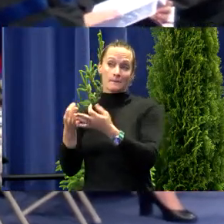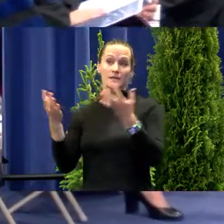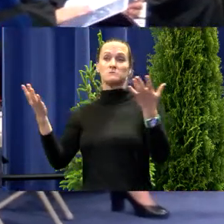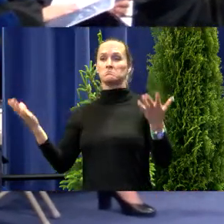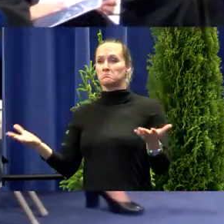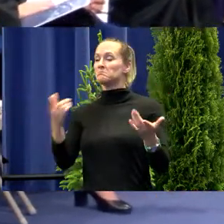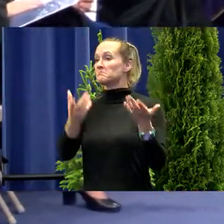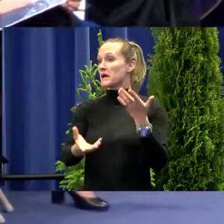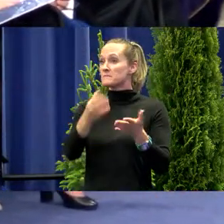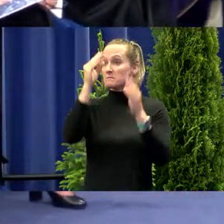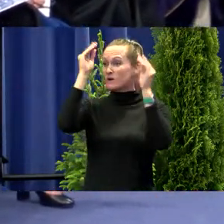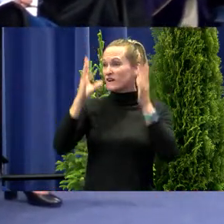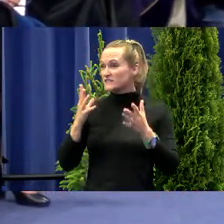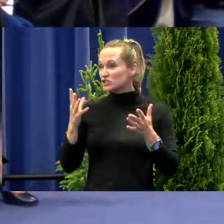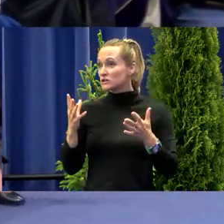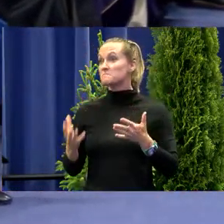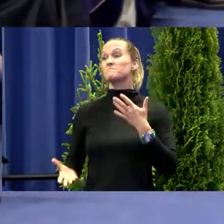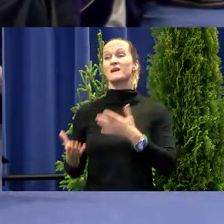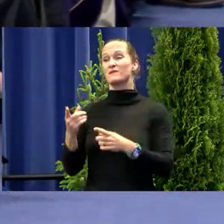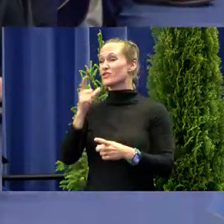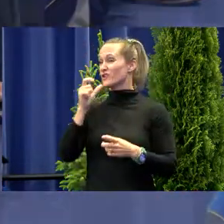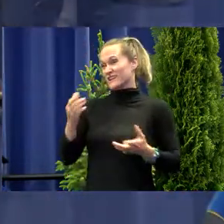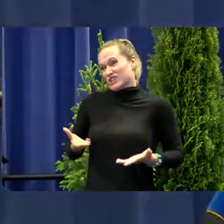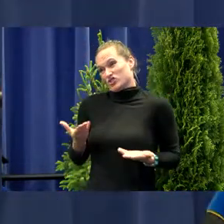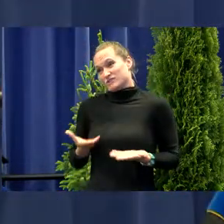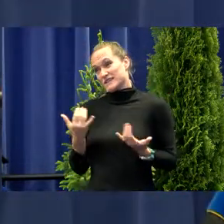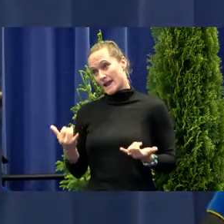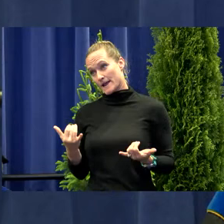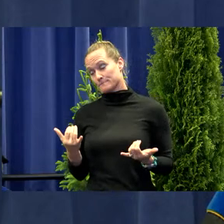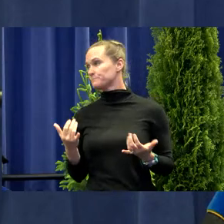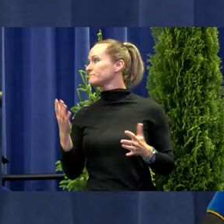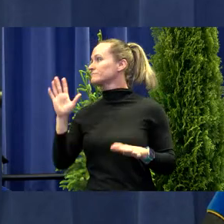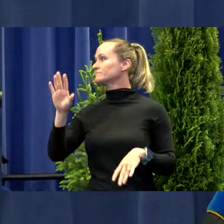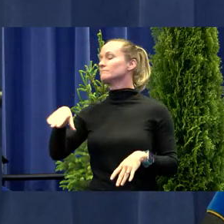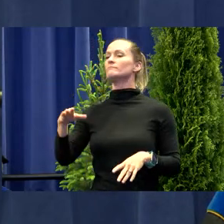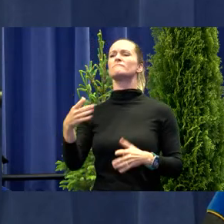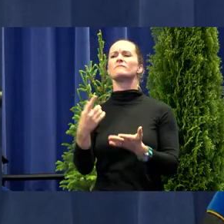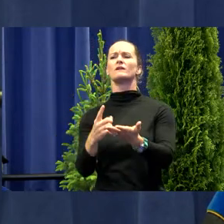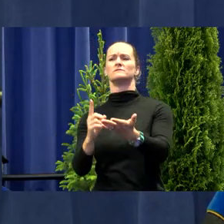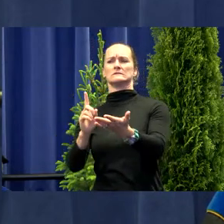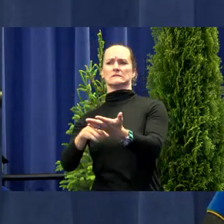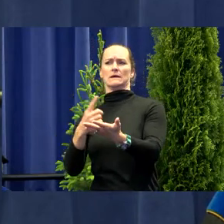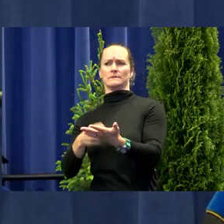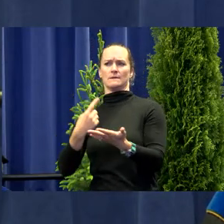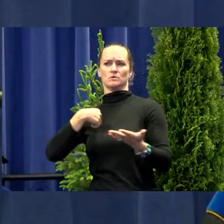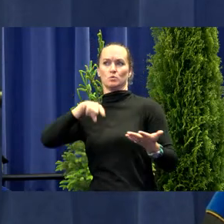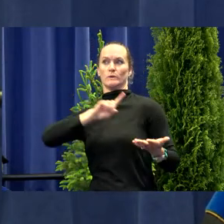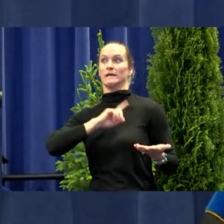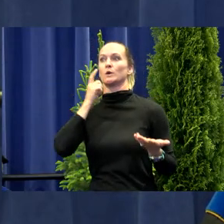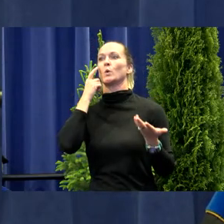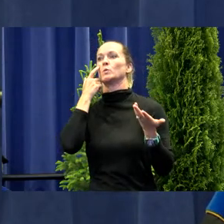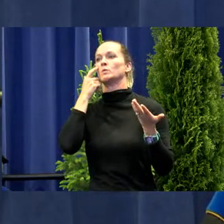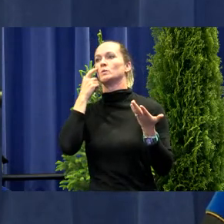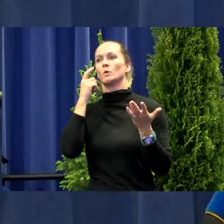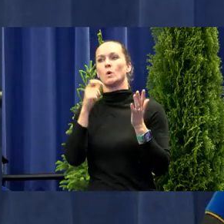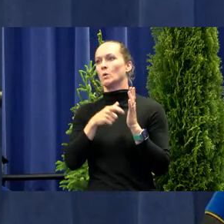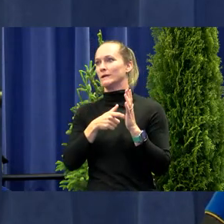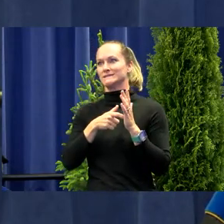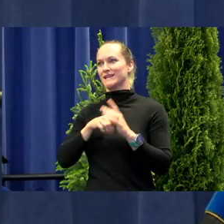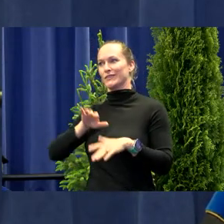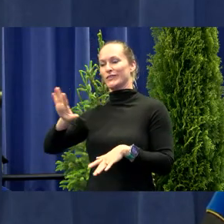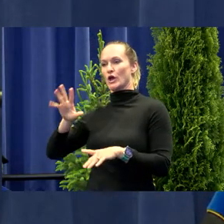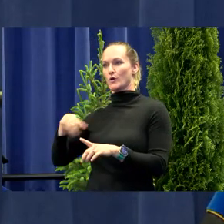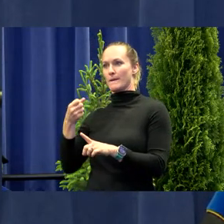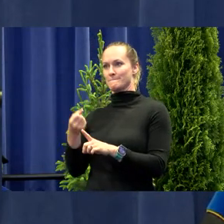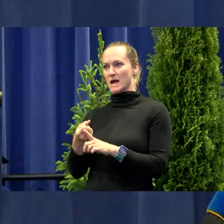professors. They may or may not be here with you today. And by the way, sometimes we don't even notice the impact that they had at the